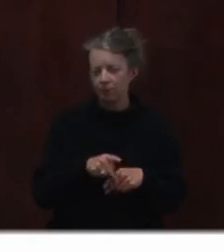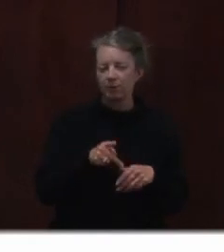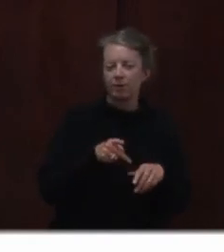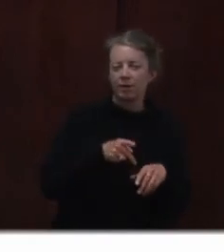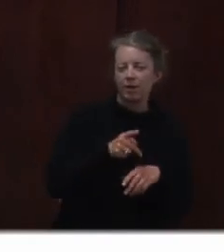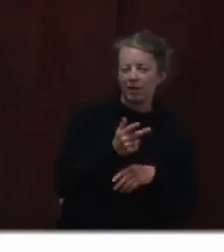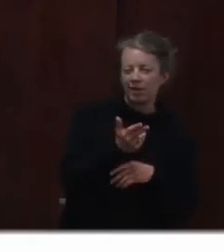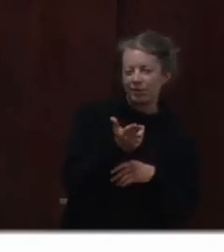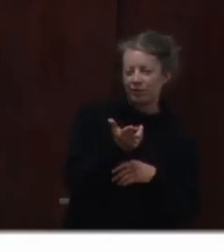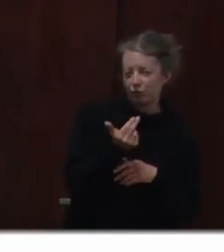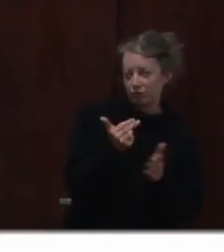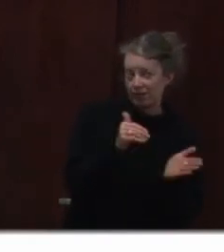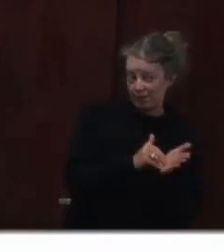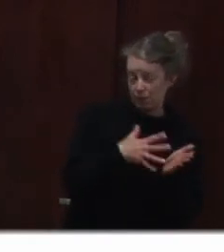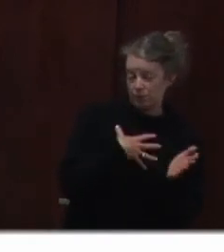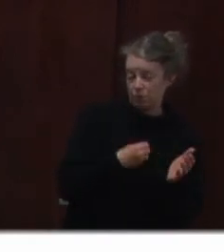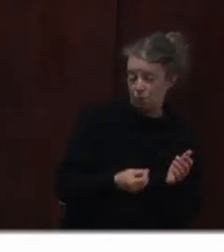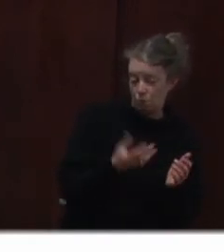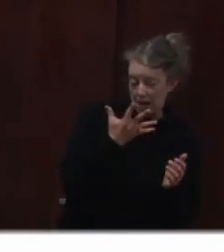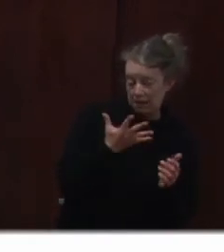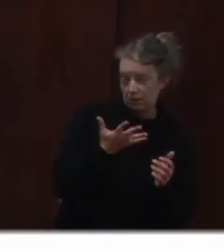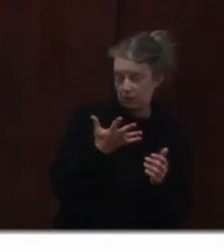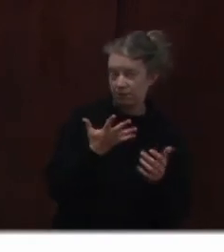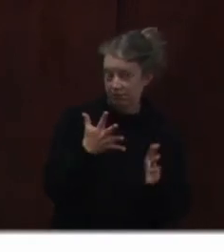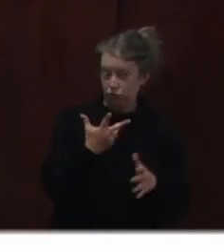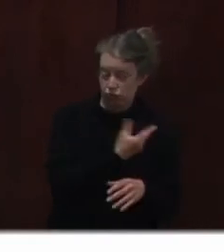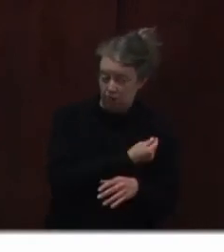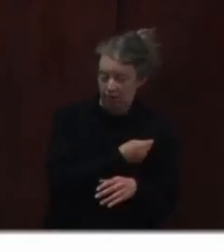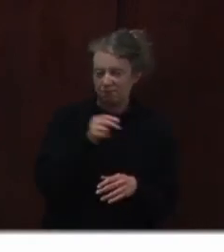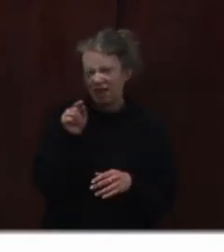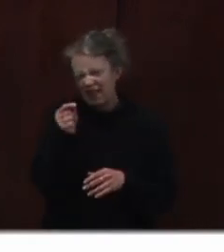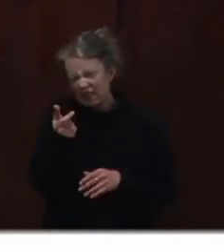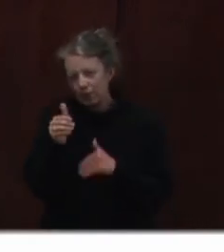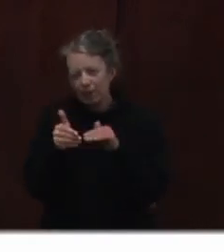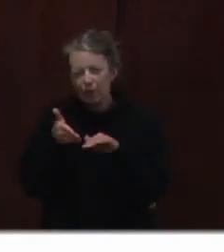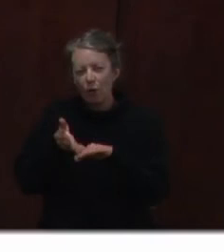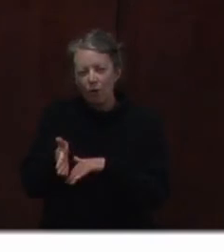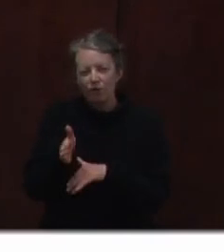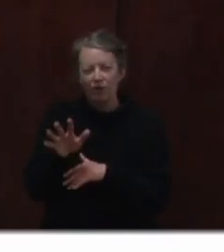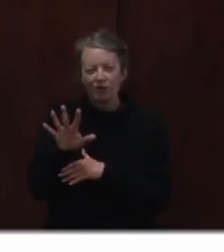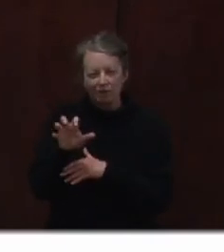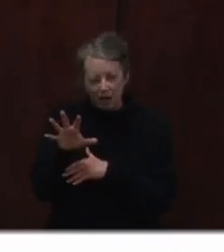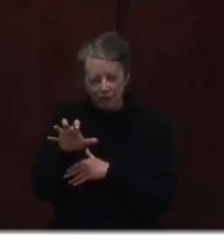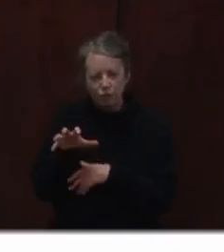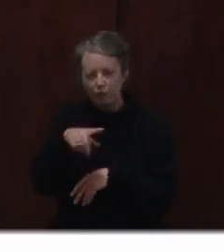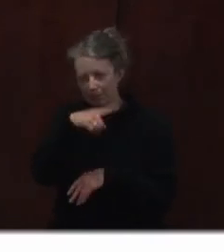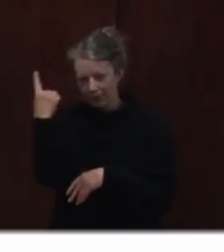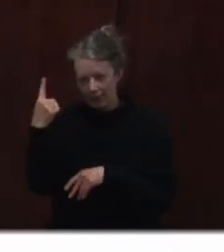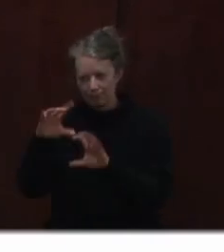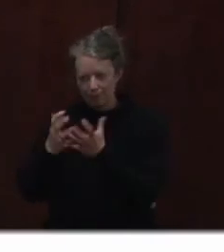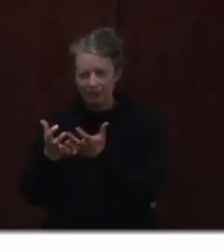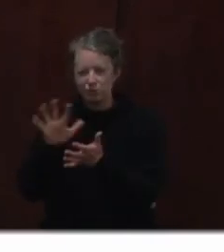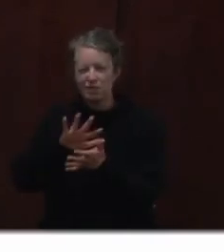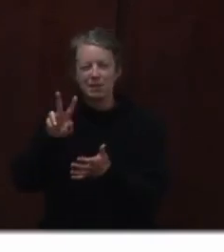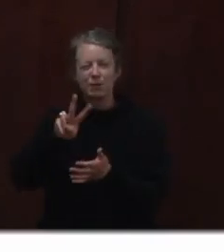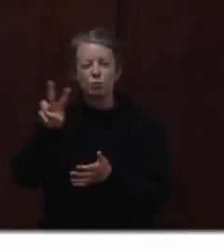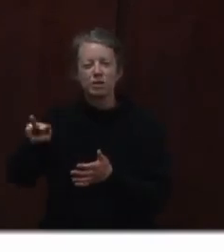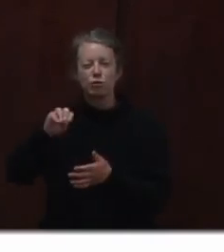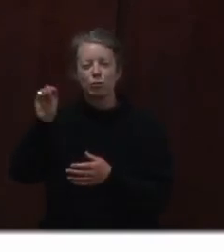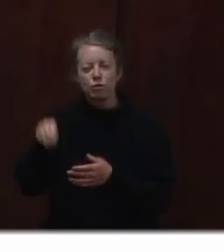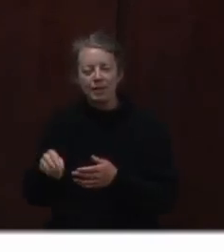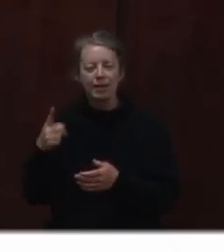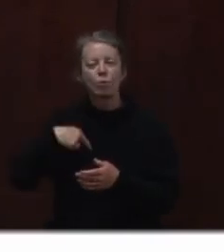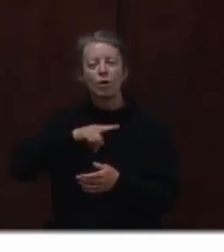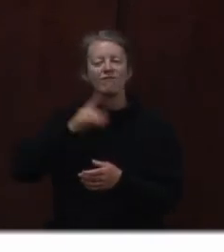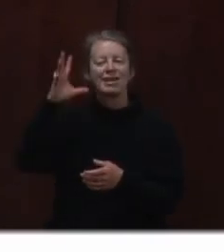over 500 in the Black and over 65 population, which is about 22% of what is estimated in that